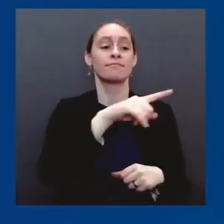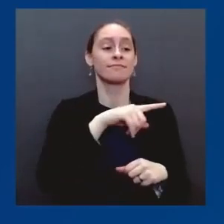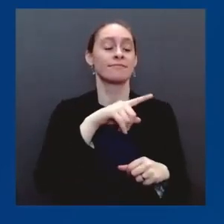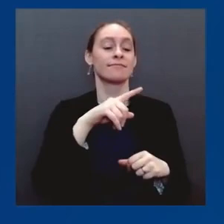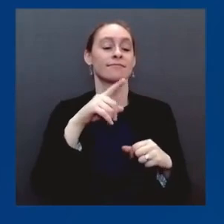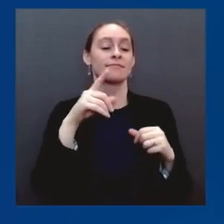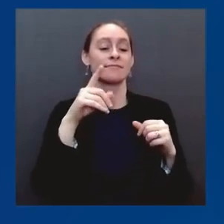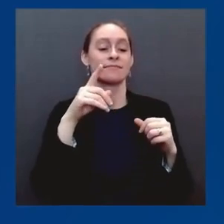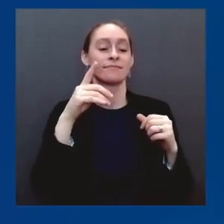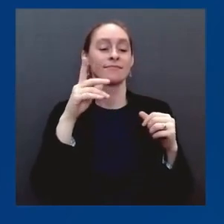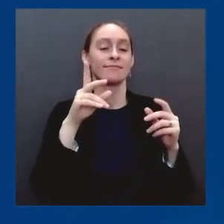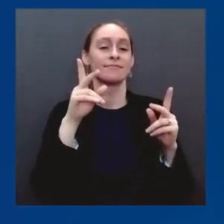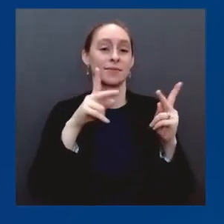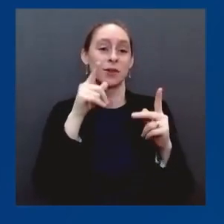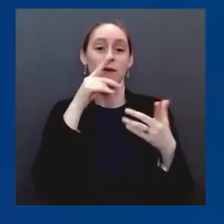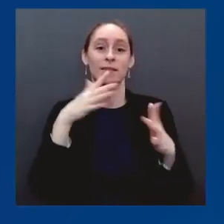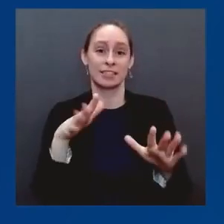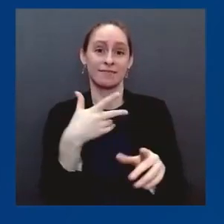So on